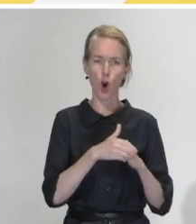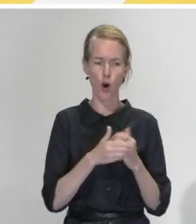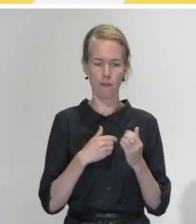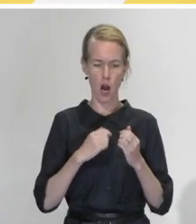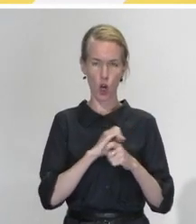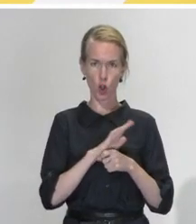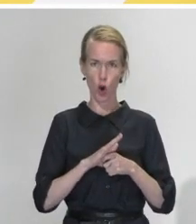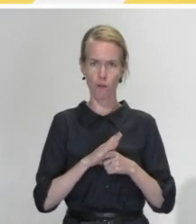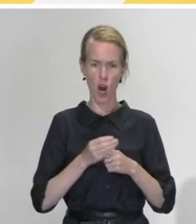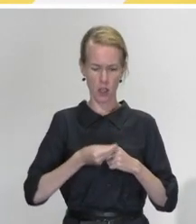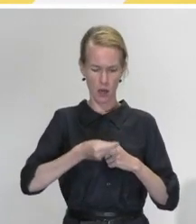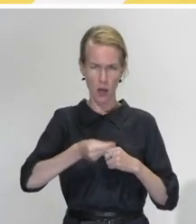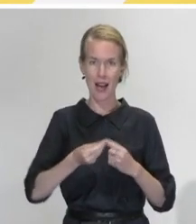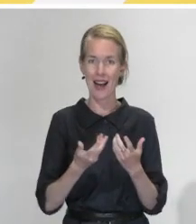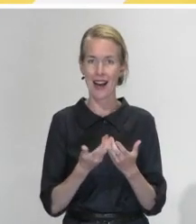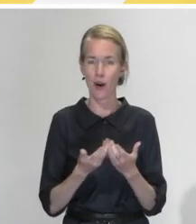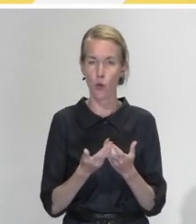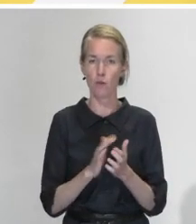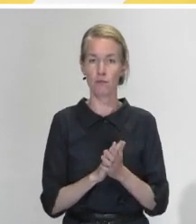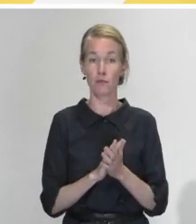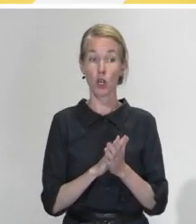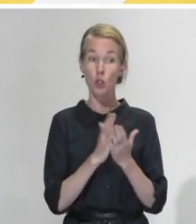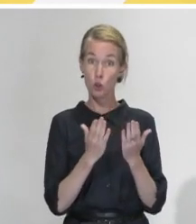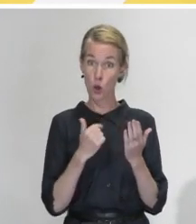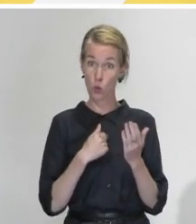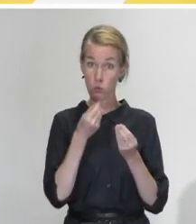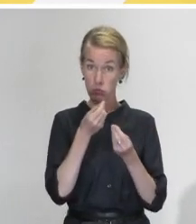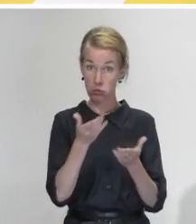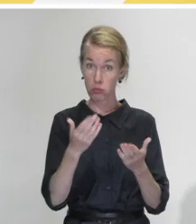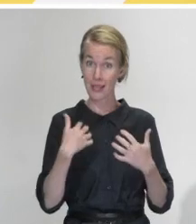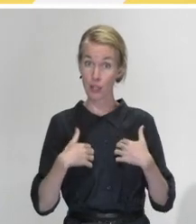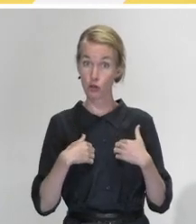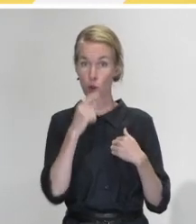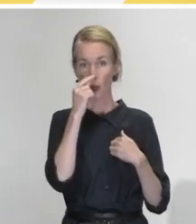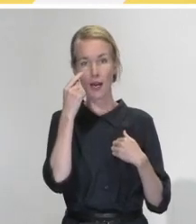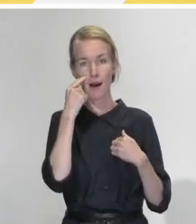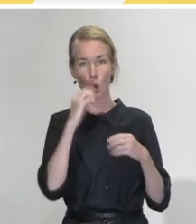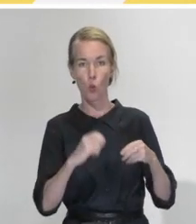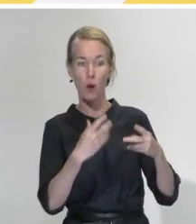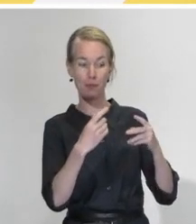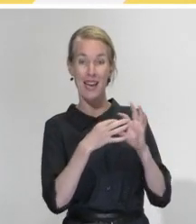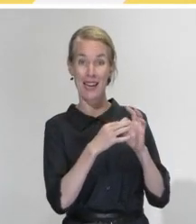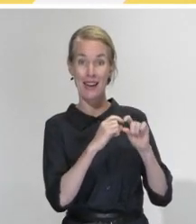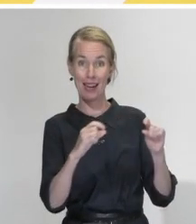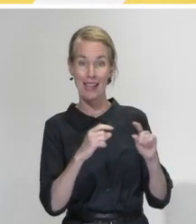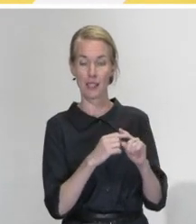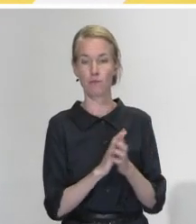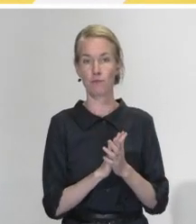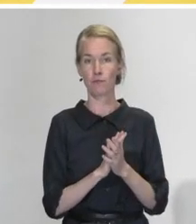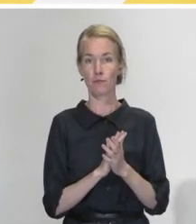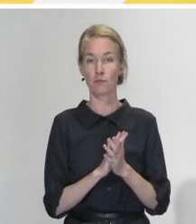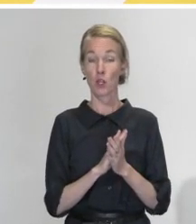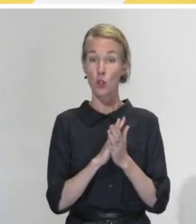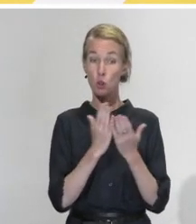Just a few of the excerpts from that, and we will put a link to this on our website as well. So first of all, symptomatic transmission. So the data from the